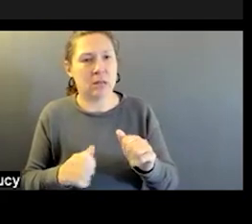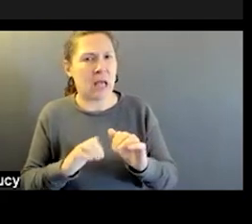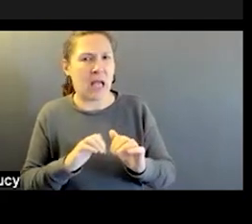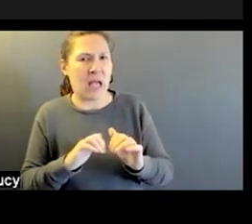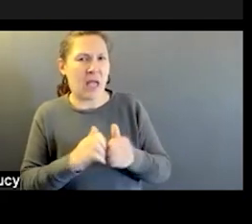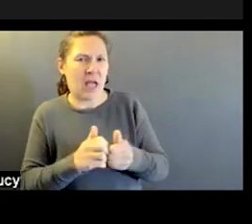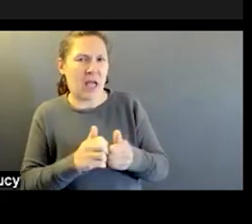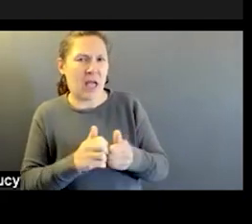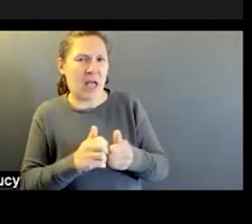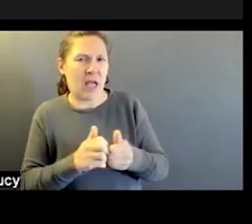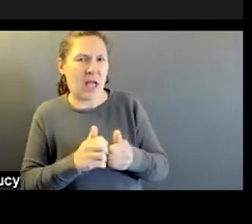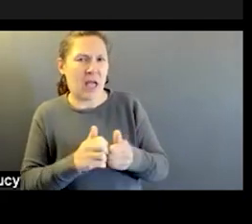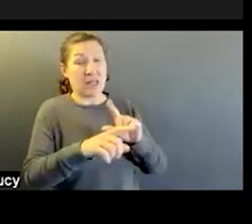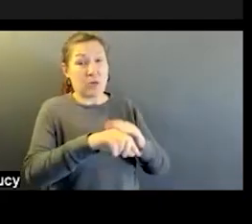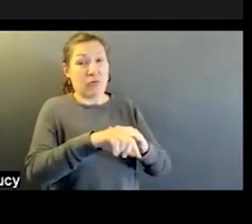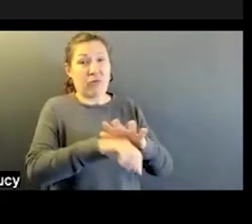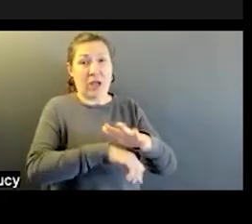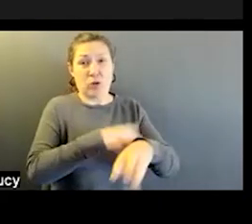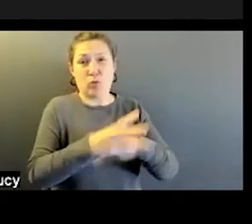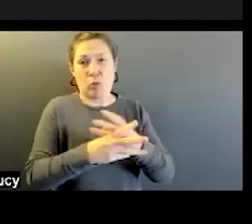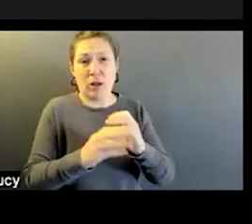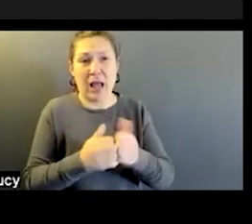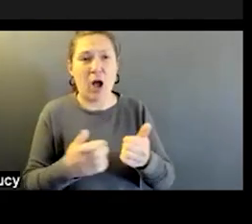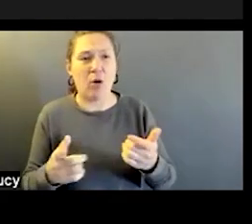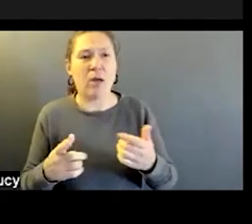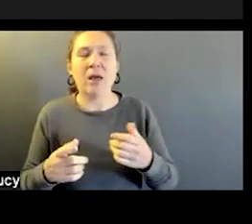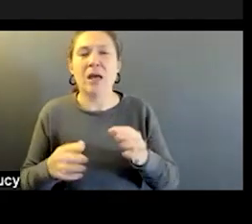our world. Next slide.